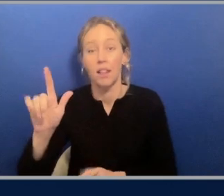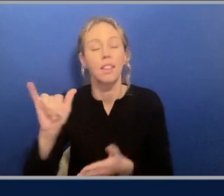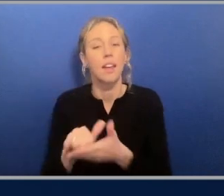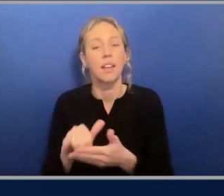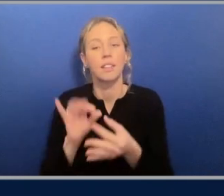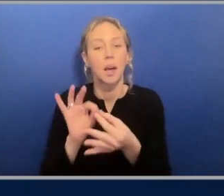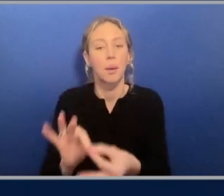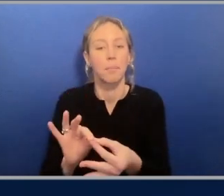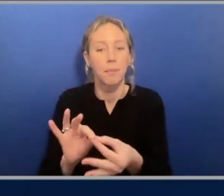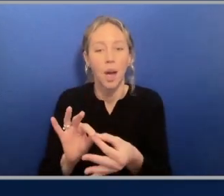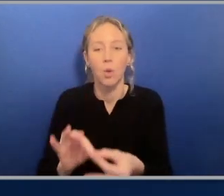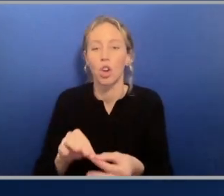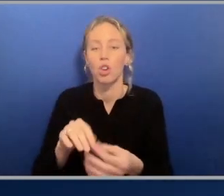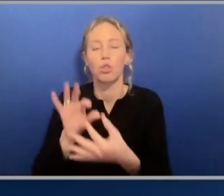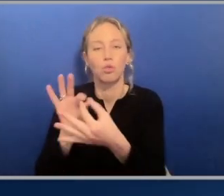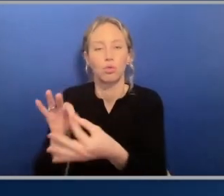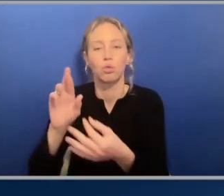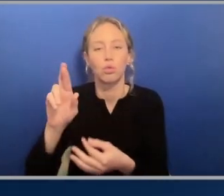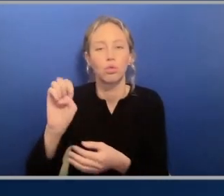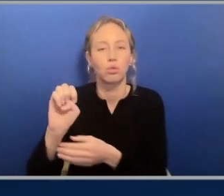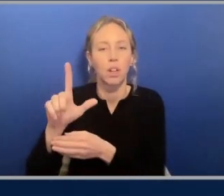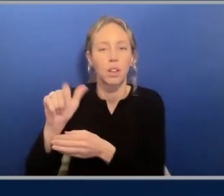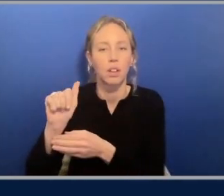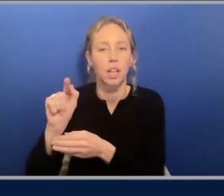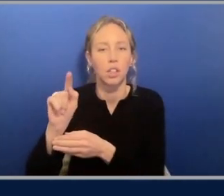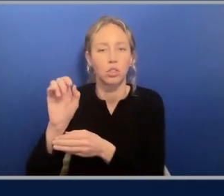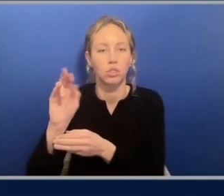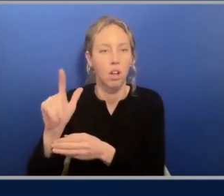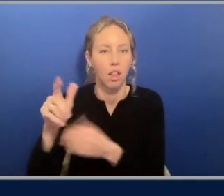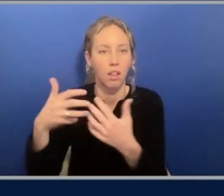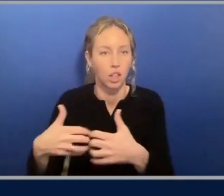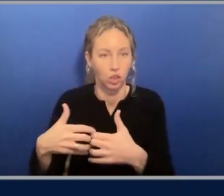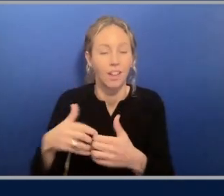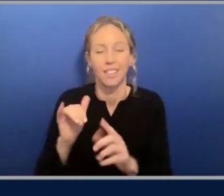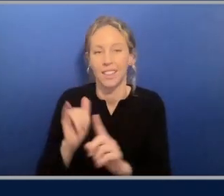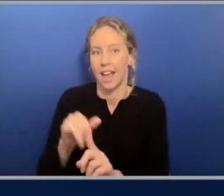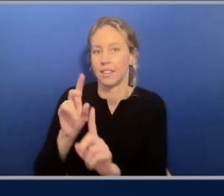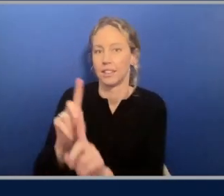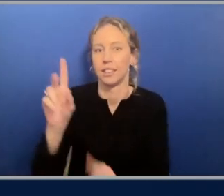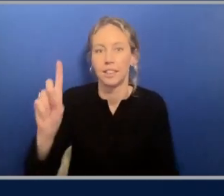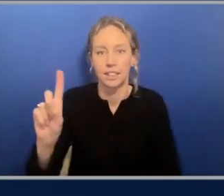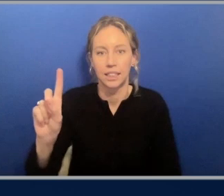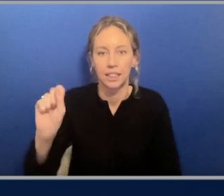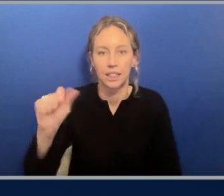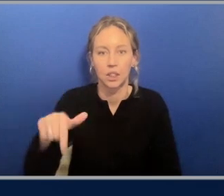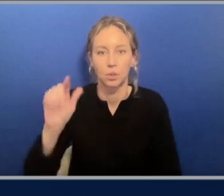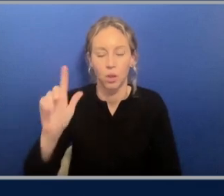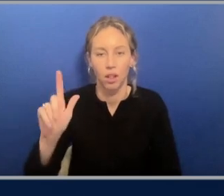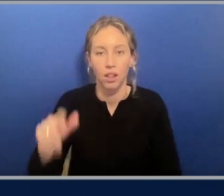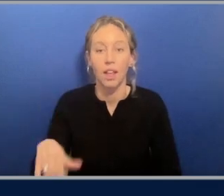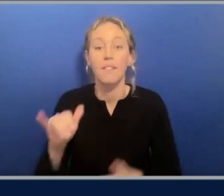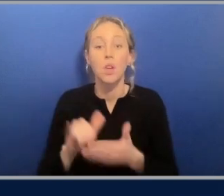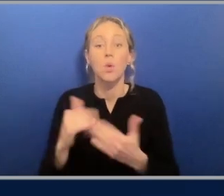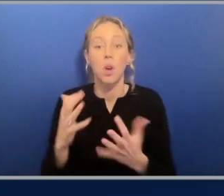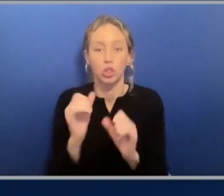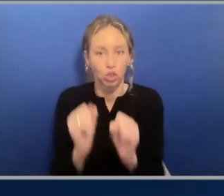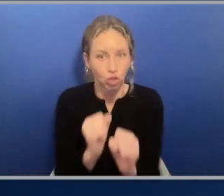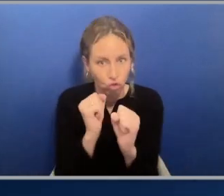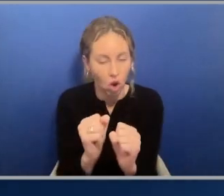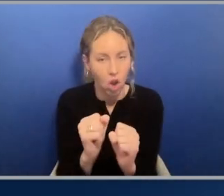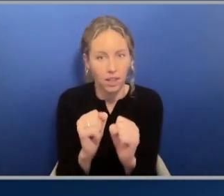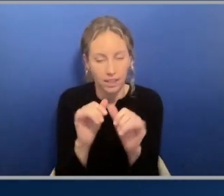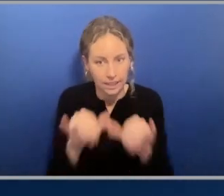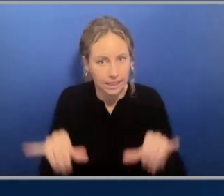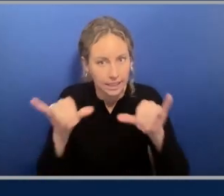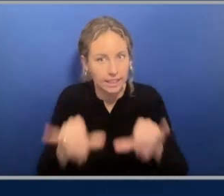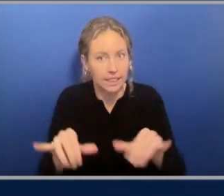customers are looking for a relational engine, DSQL is there, right? So if you are looking for like a strong consistency across multi-regions, that's where DSQL come into